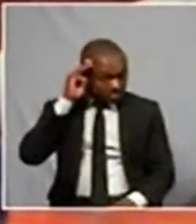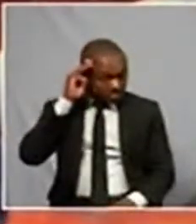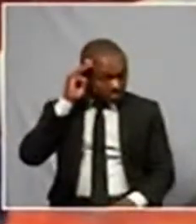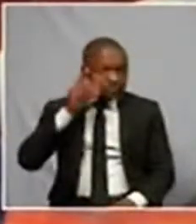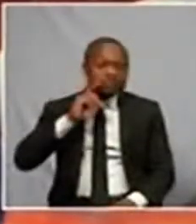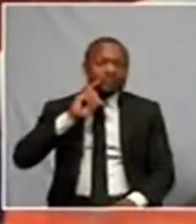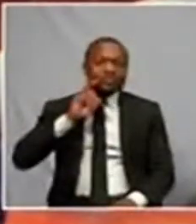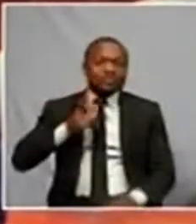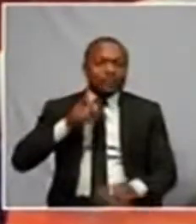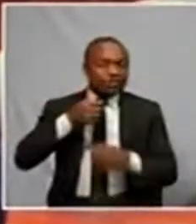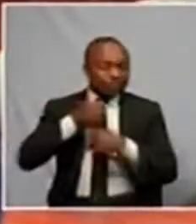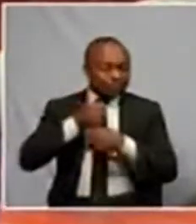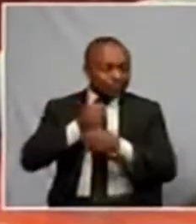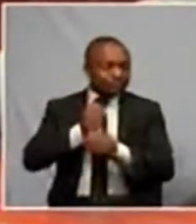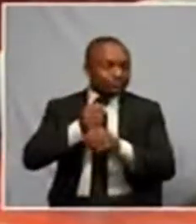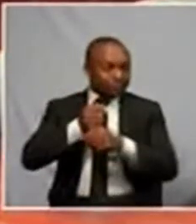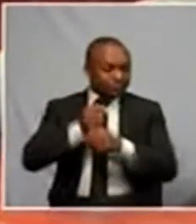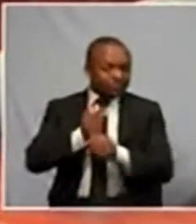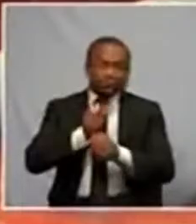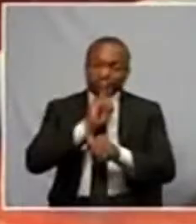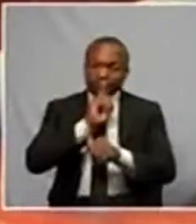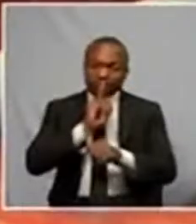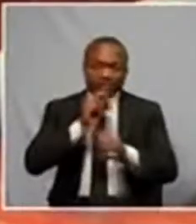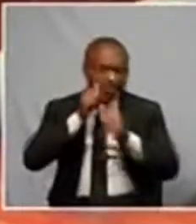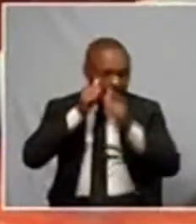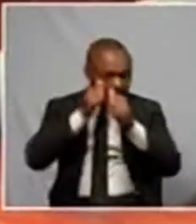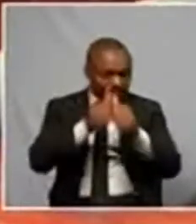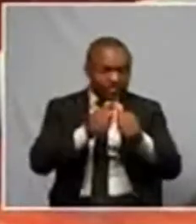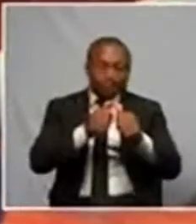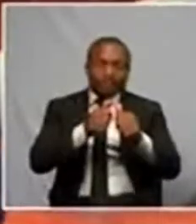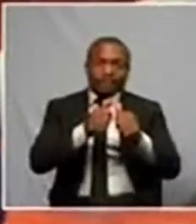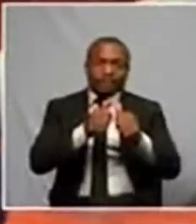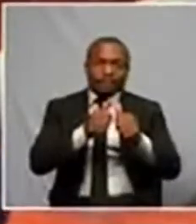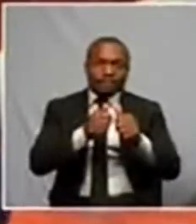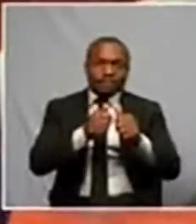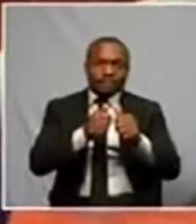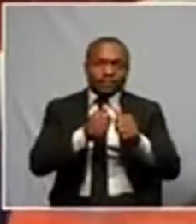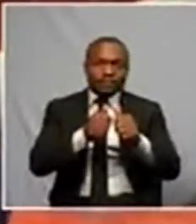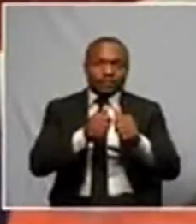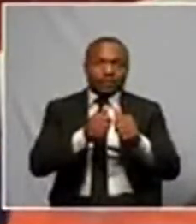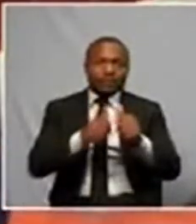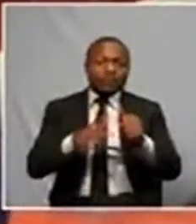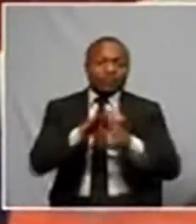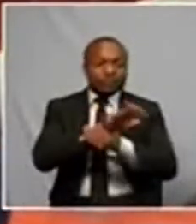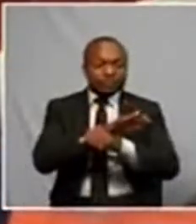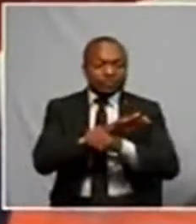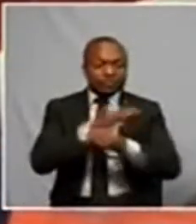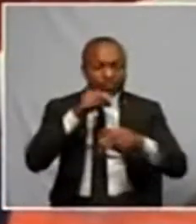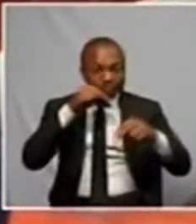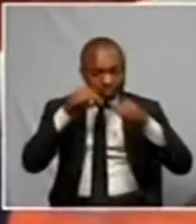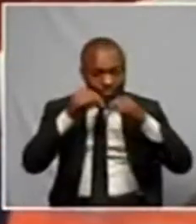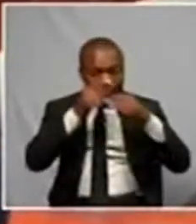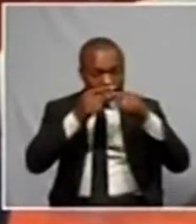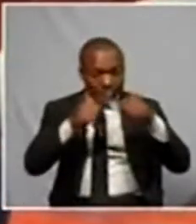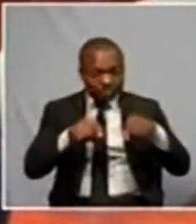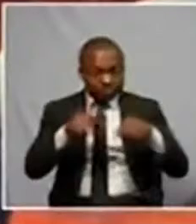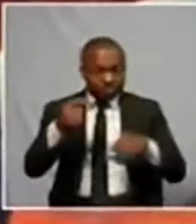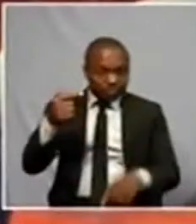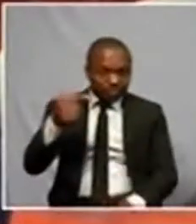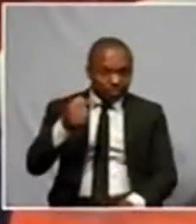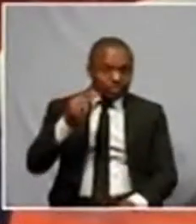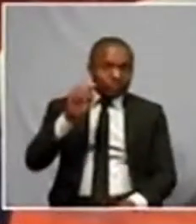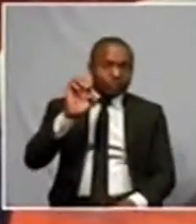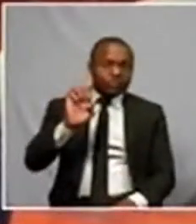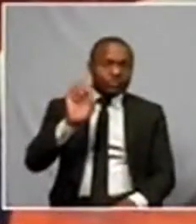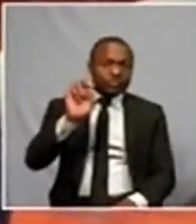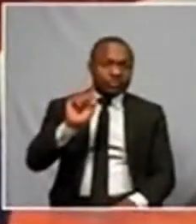ensure that it's following keenly on the negotiations as they take place in Geneva, and that it